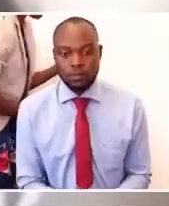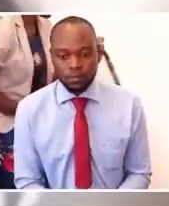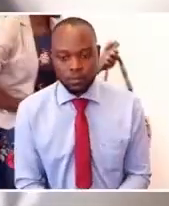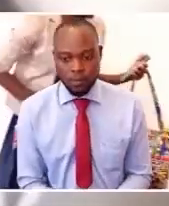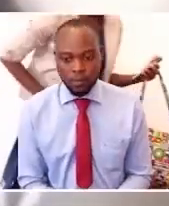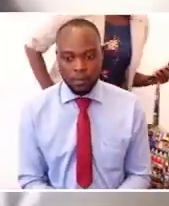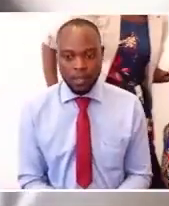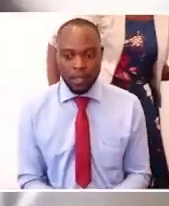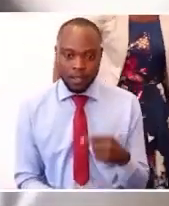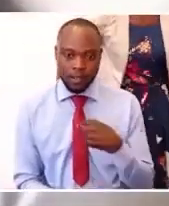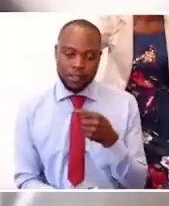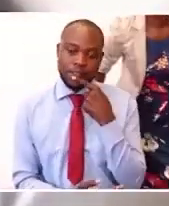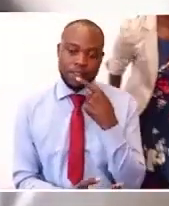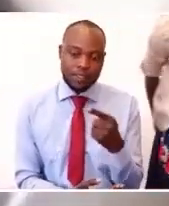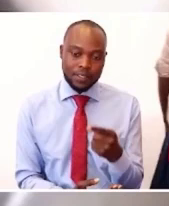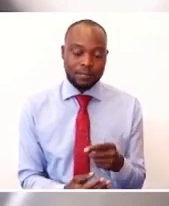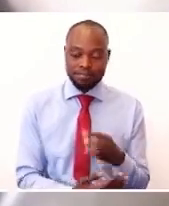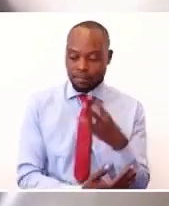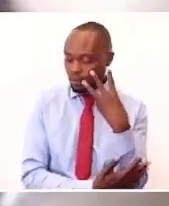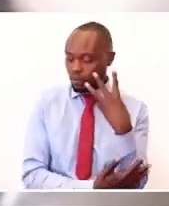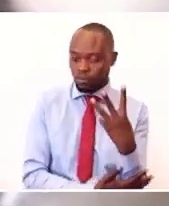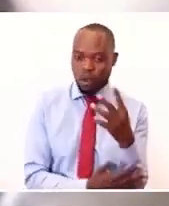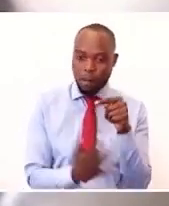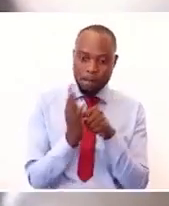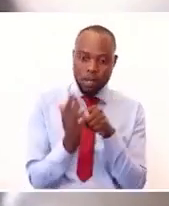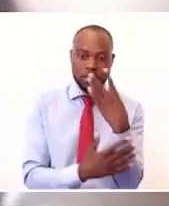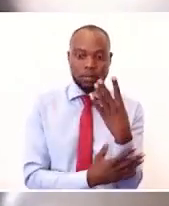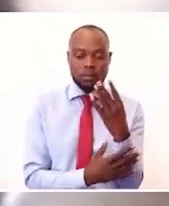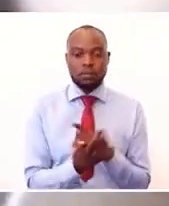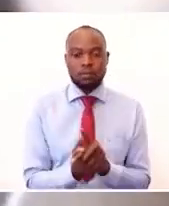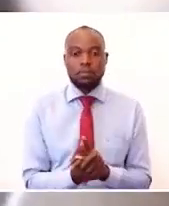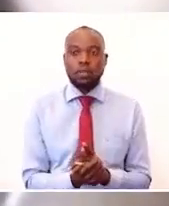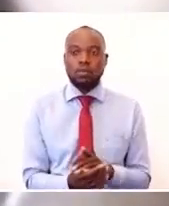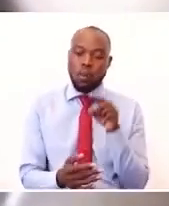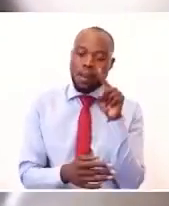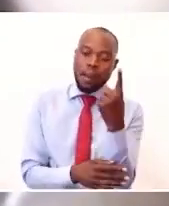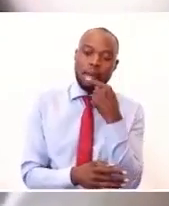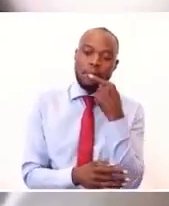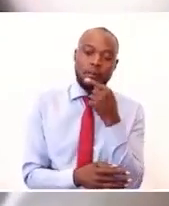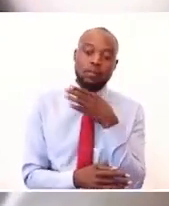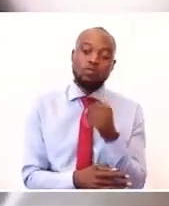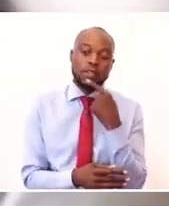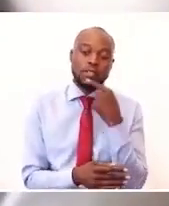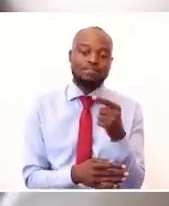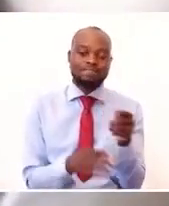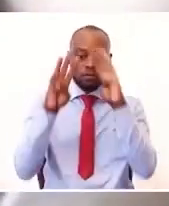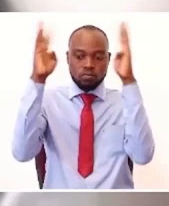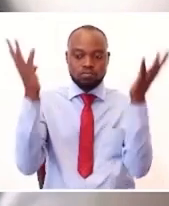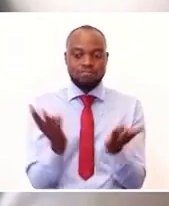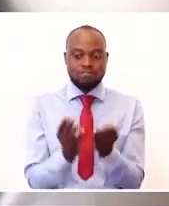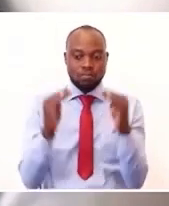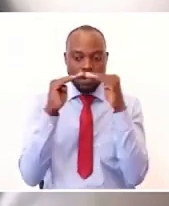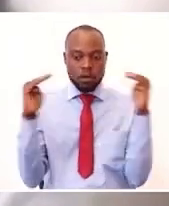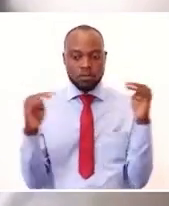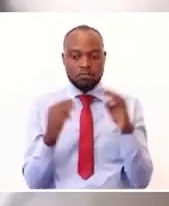I am going to talk about three specific points. The first thing I want to talk about is the global level and the